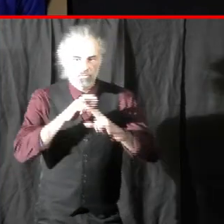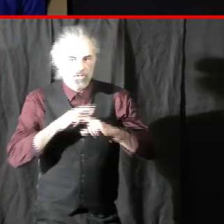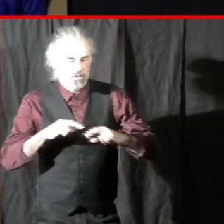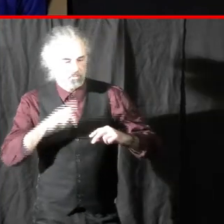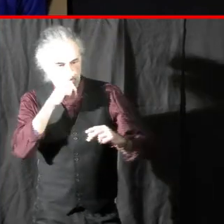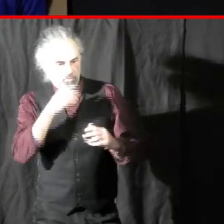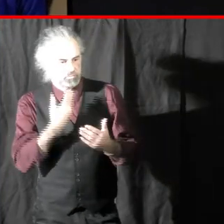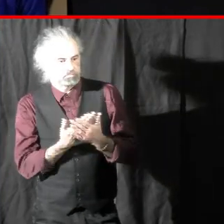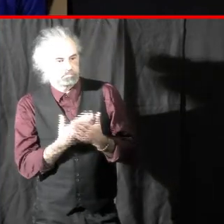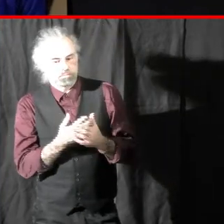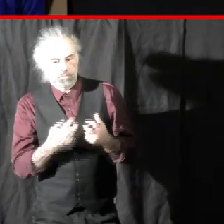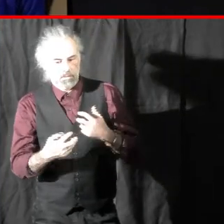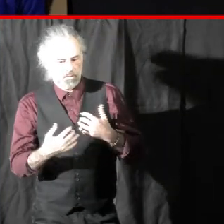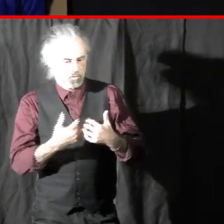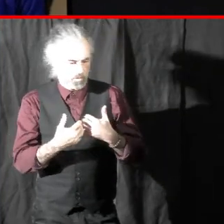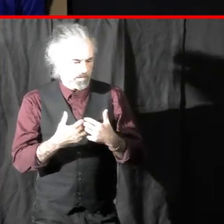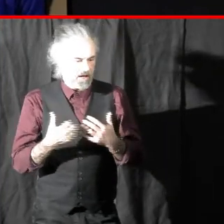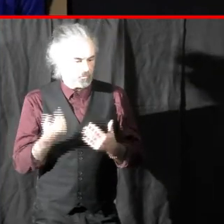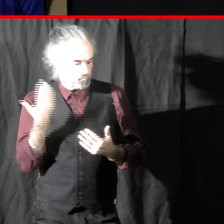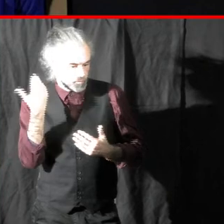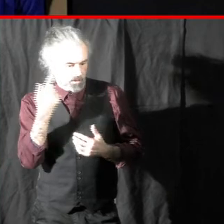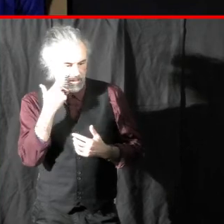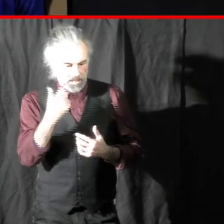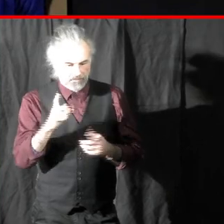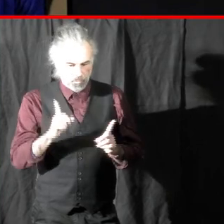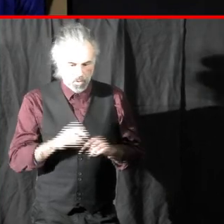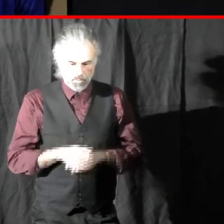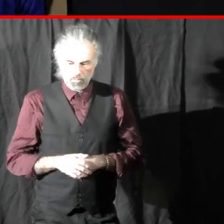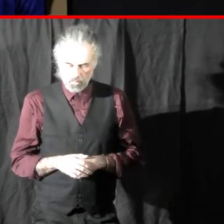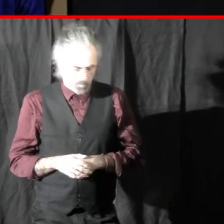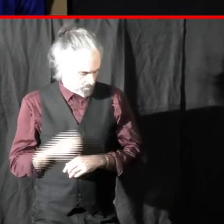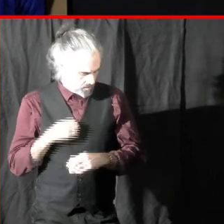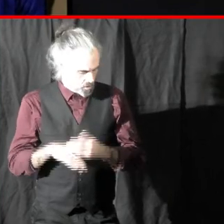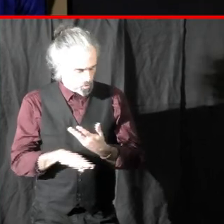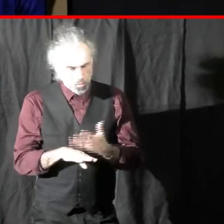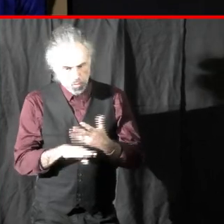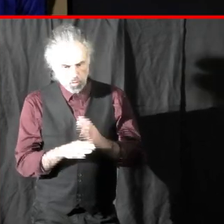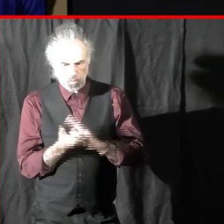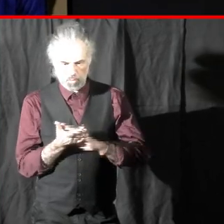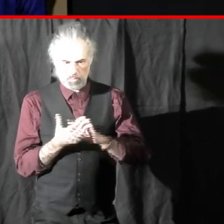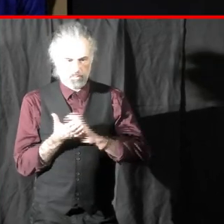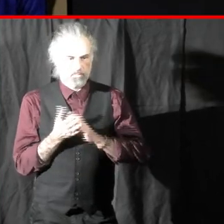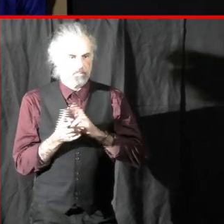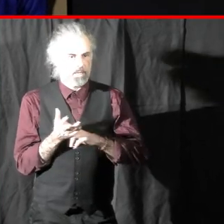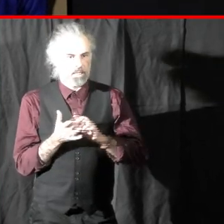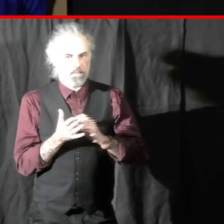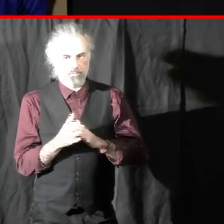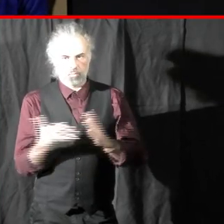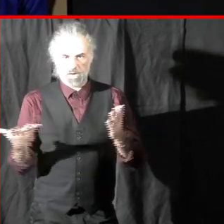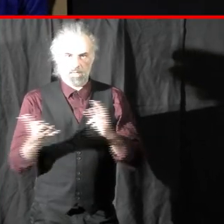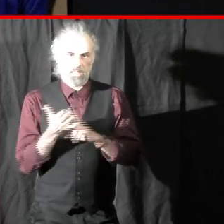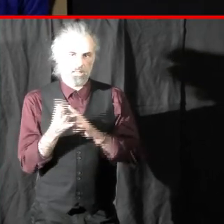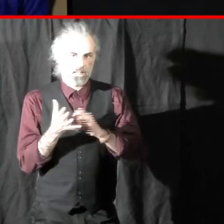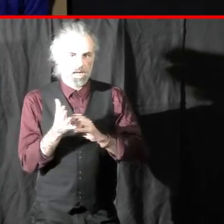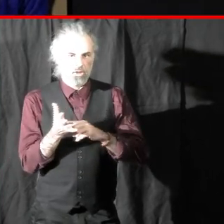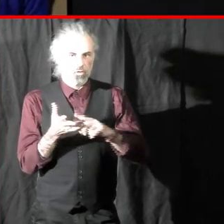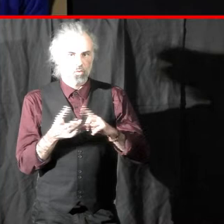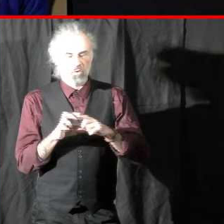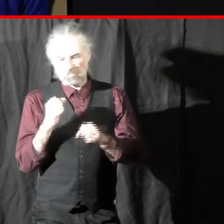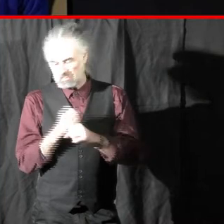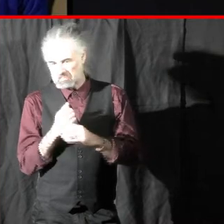university have recently discovered a new mechanism where nastoids get produced up